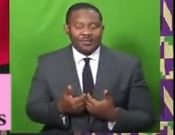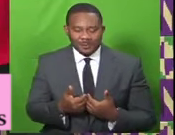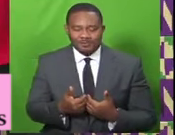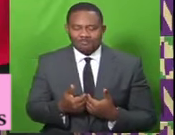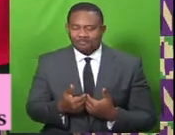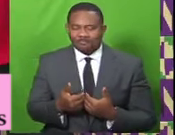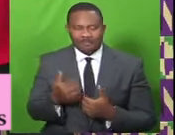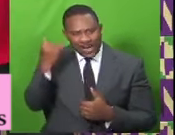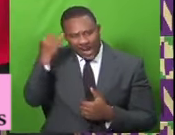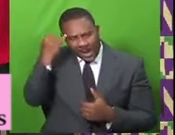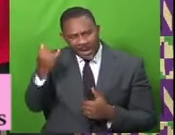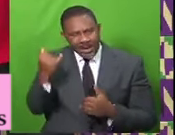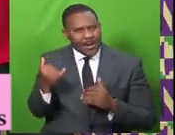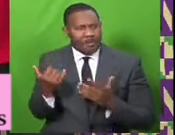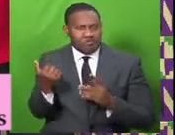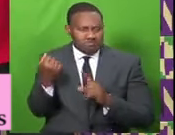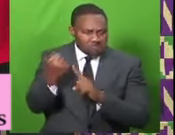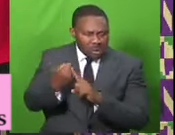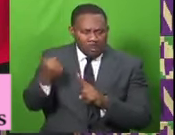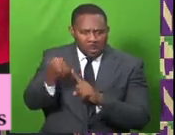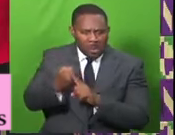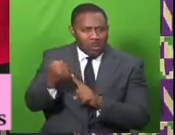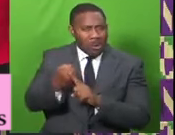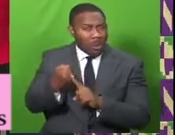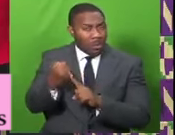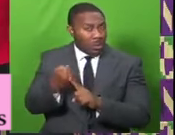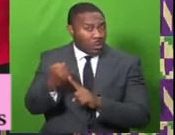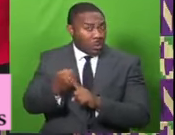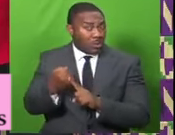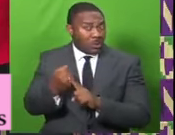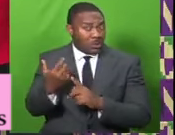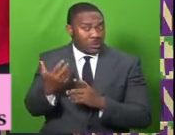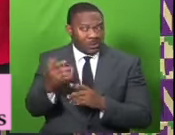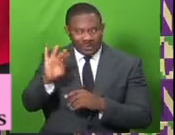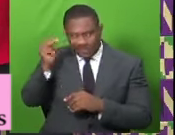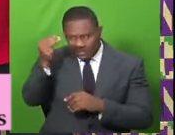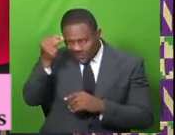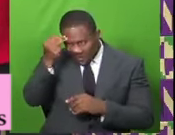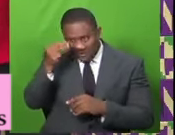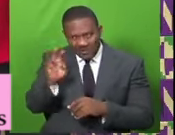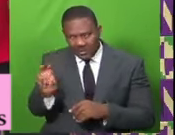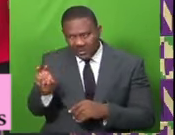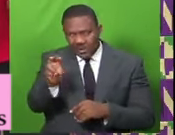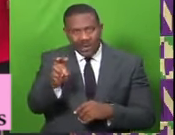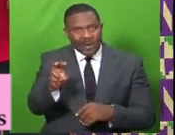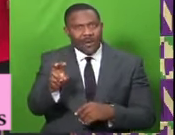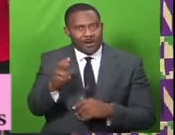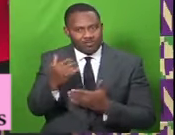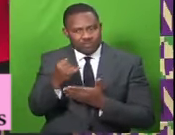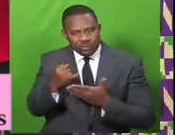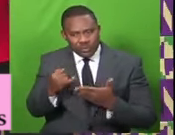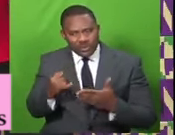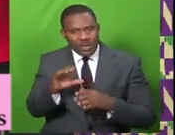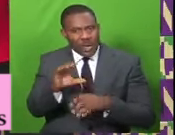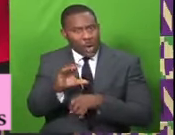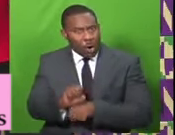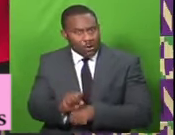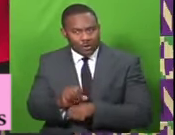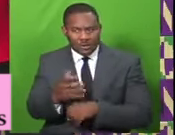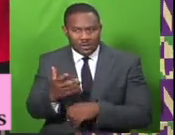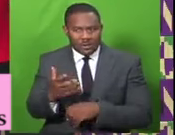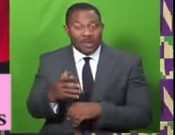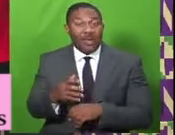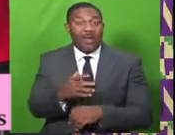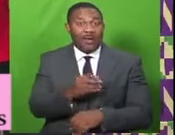marketing initiatives and upgrades of tourist infrastructure by the Ministry of Tourism, Arts and Culture and its agency,